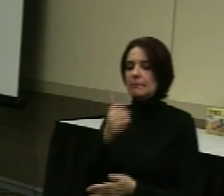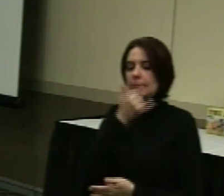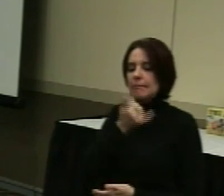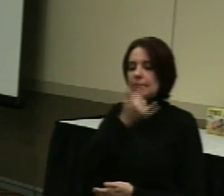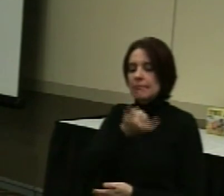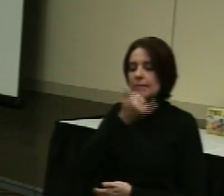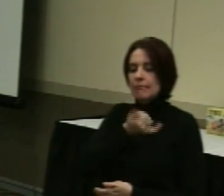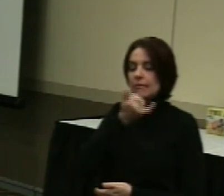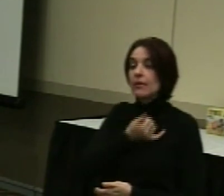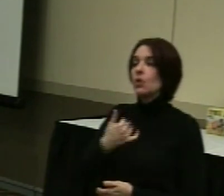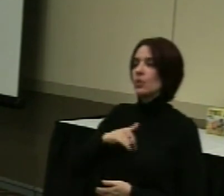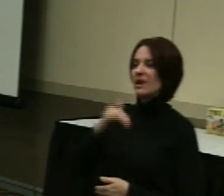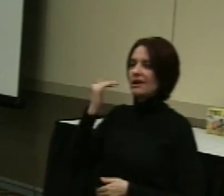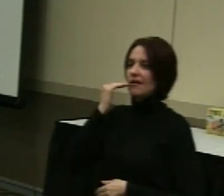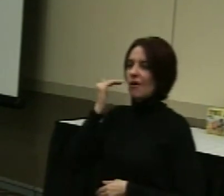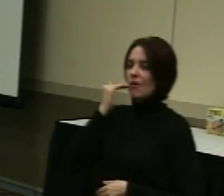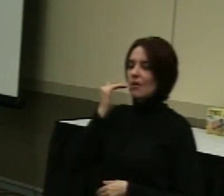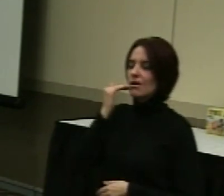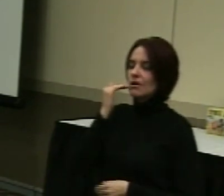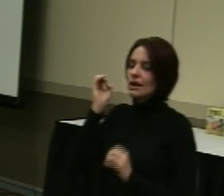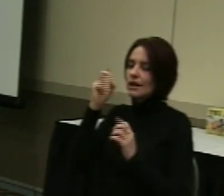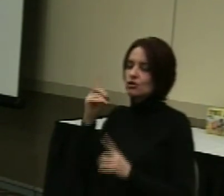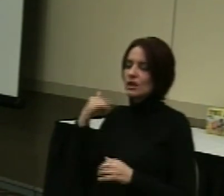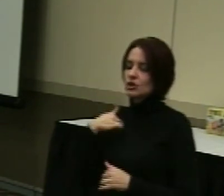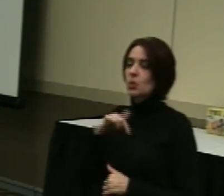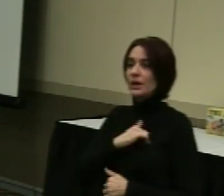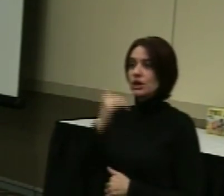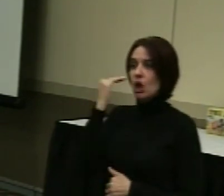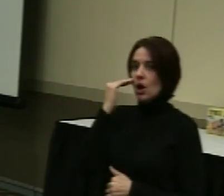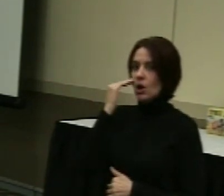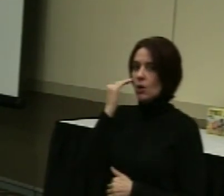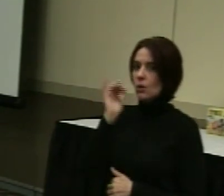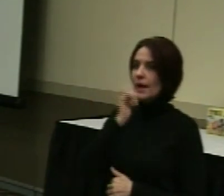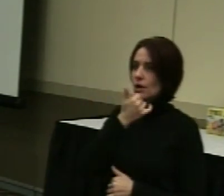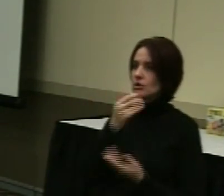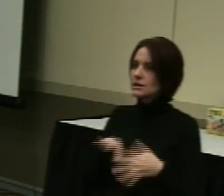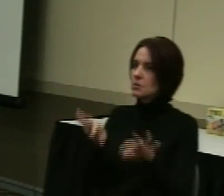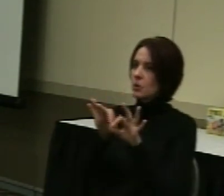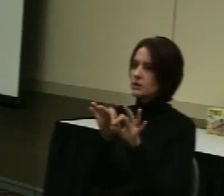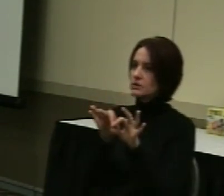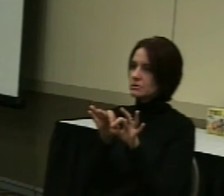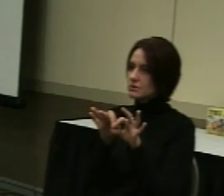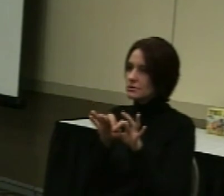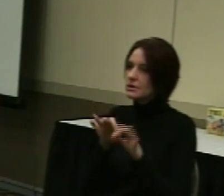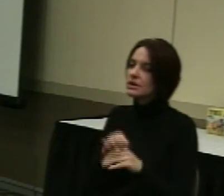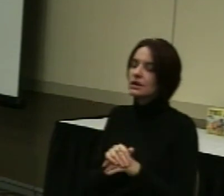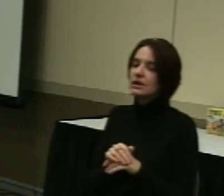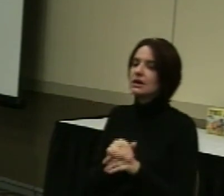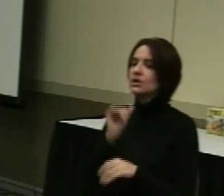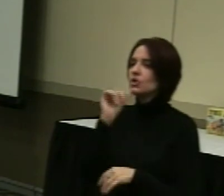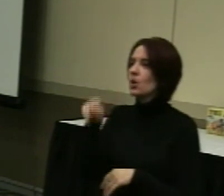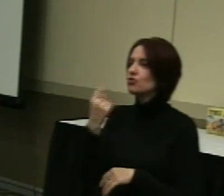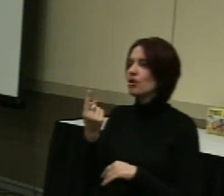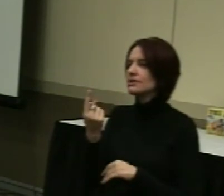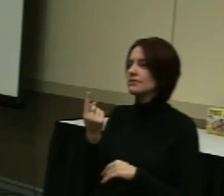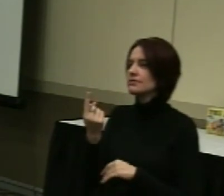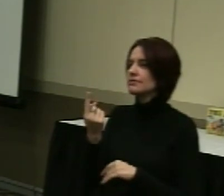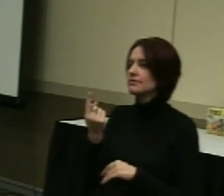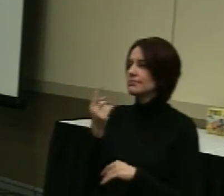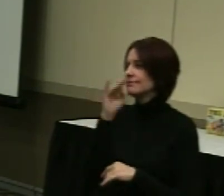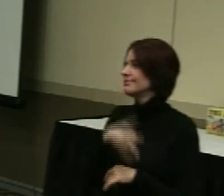as educators that errors matter and that you don't just skip by them and